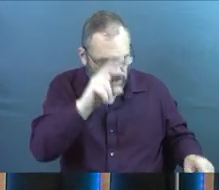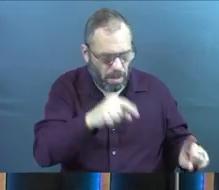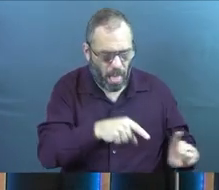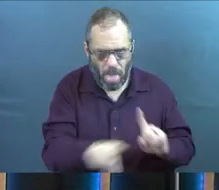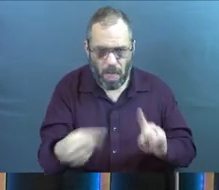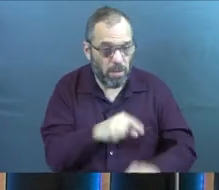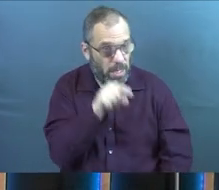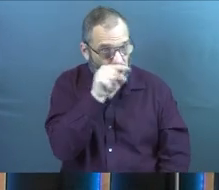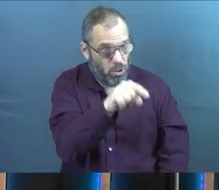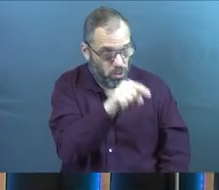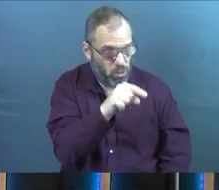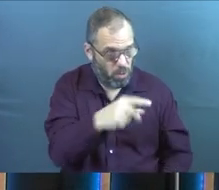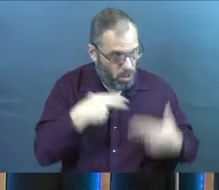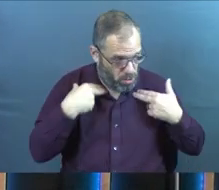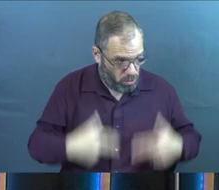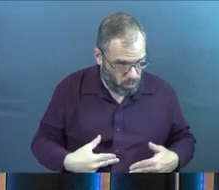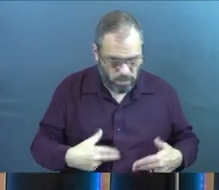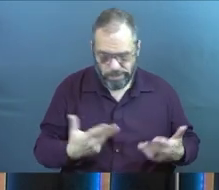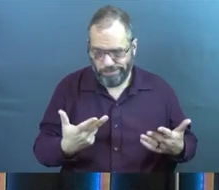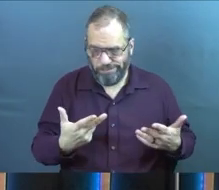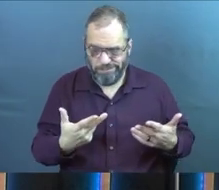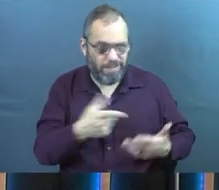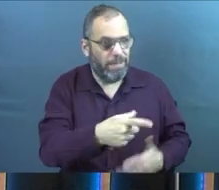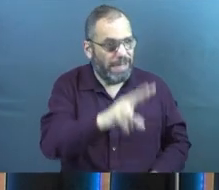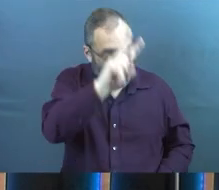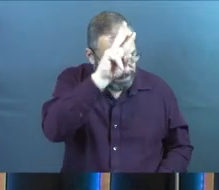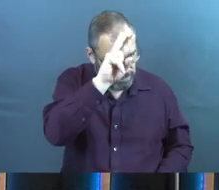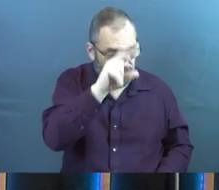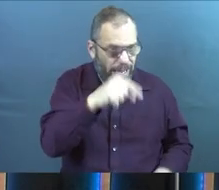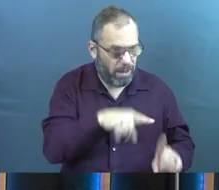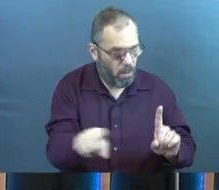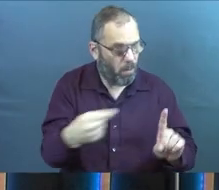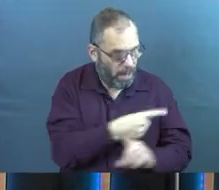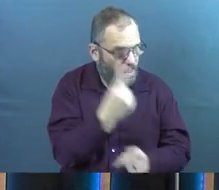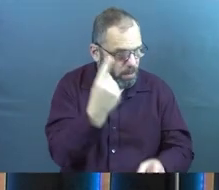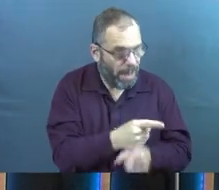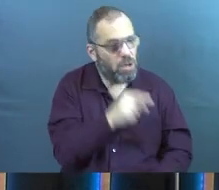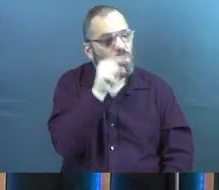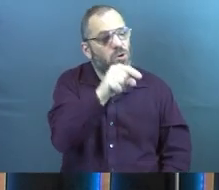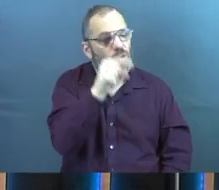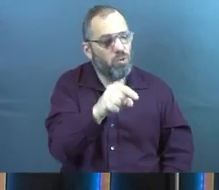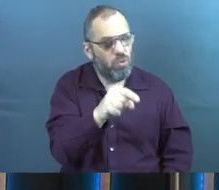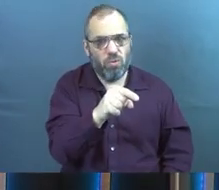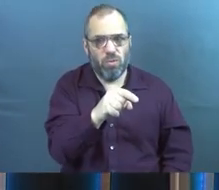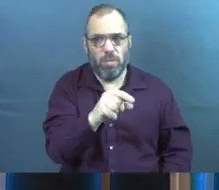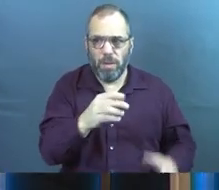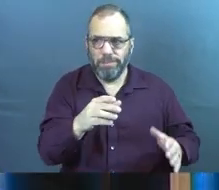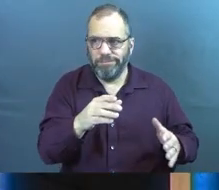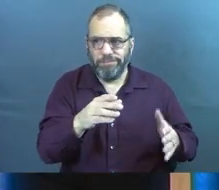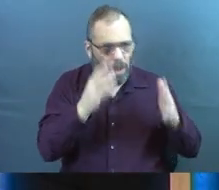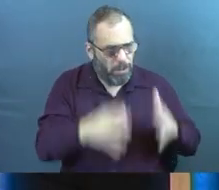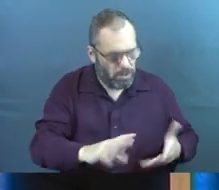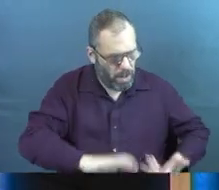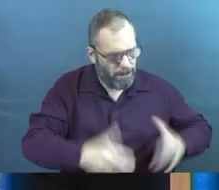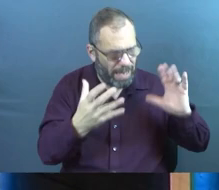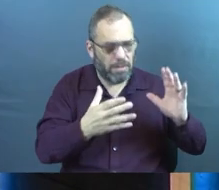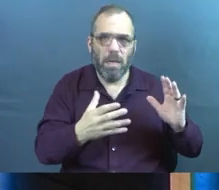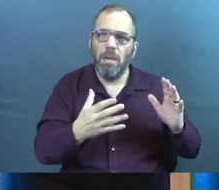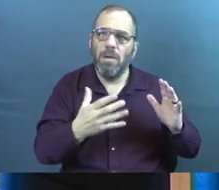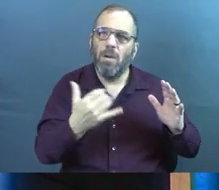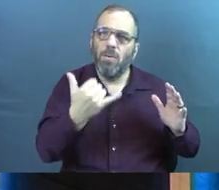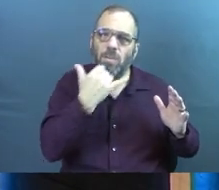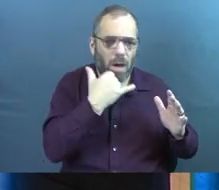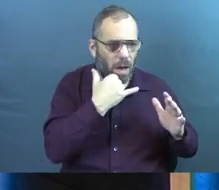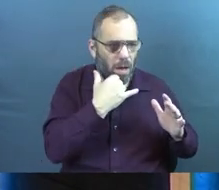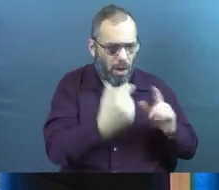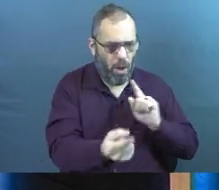wayward, because you too are a human being who sometimes is ignorant and wayward, right? You too are a human being who has a mess. And so it would be wrong